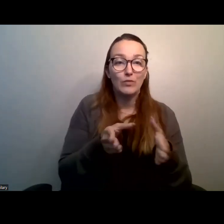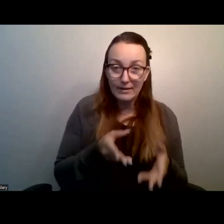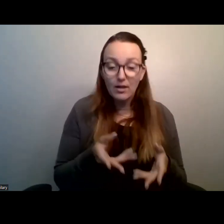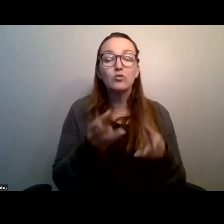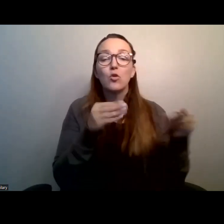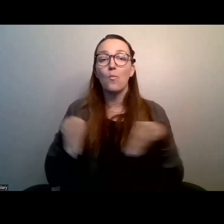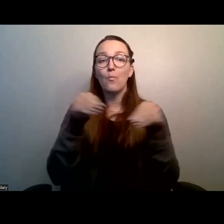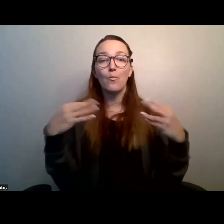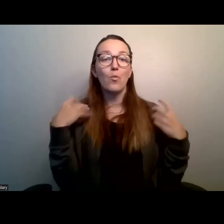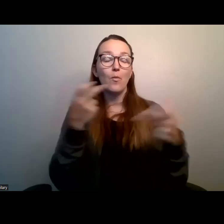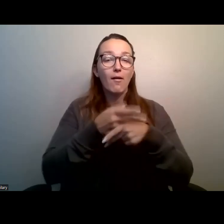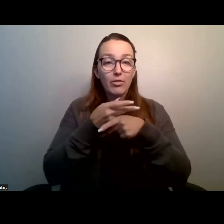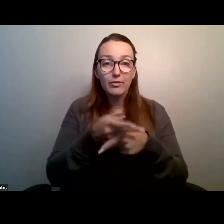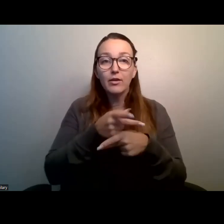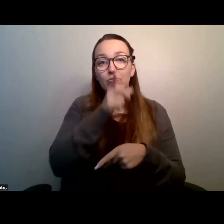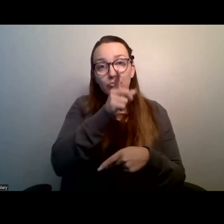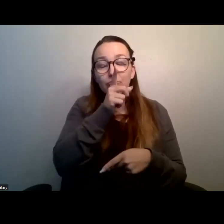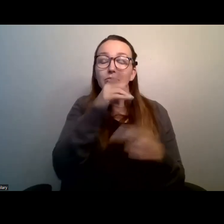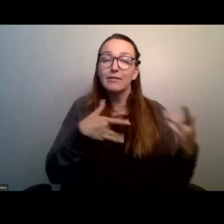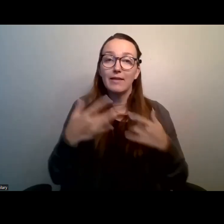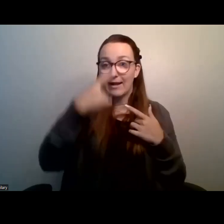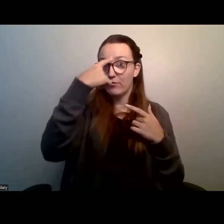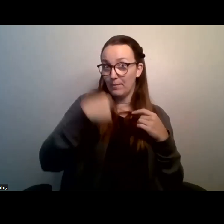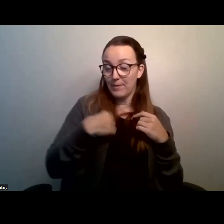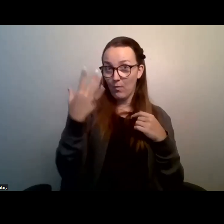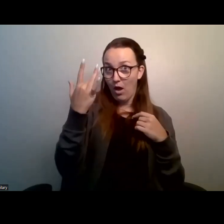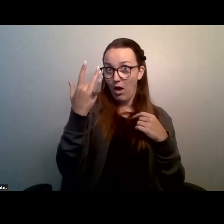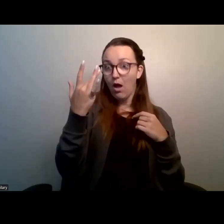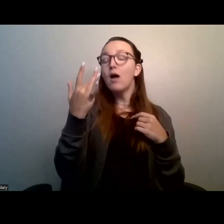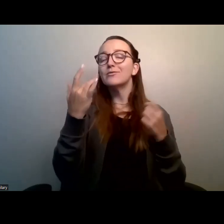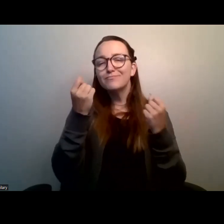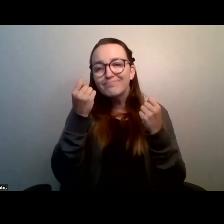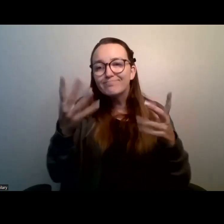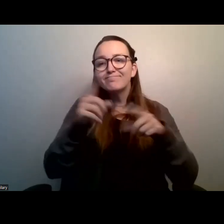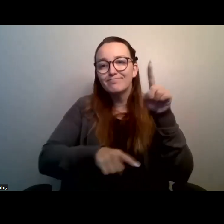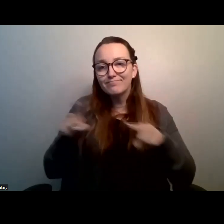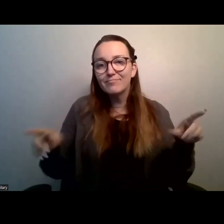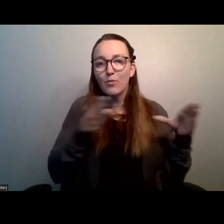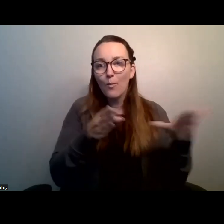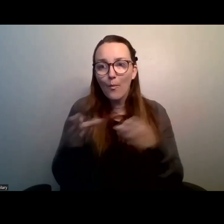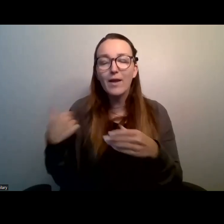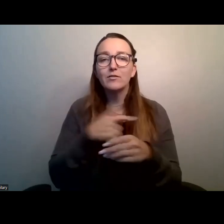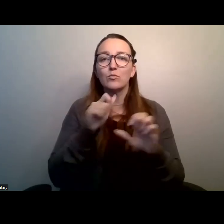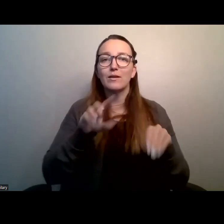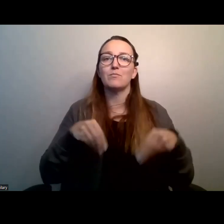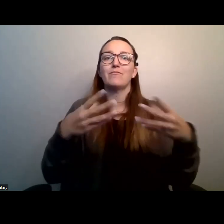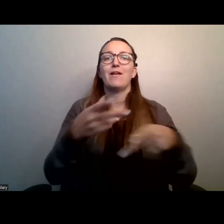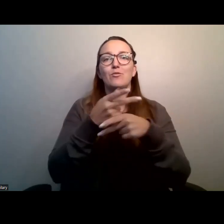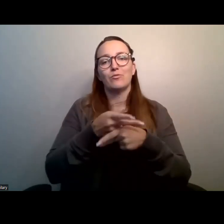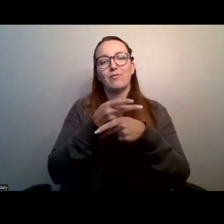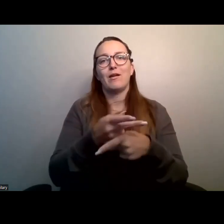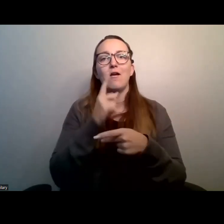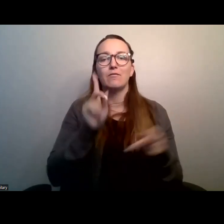is exciting to me, and the fact that there are so many different ways that we are able to bring that care to people that need